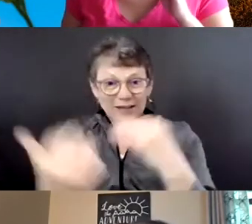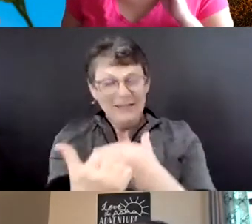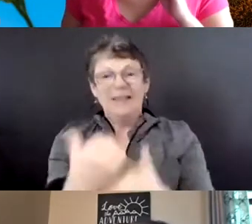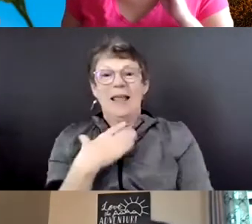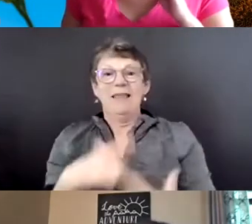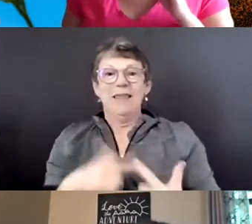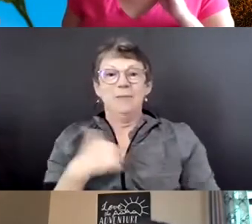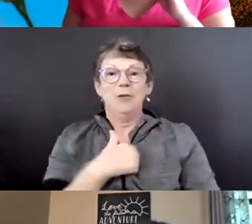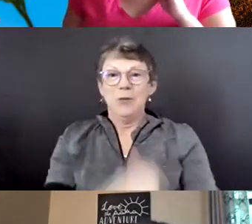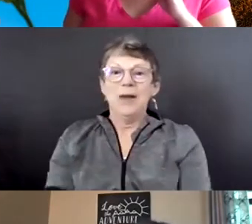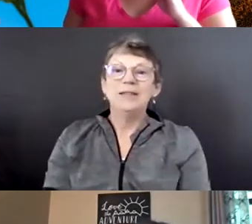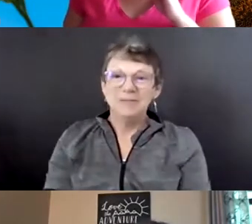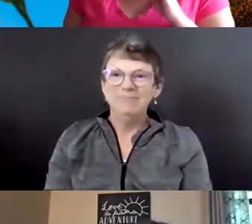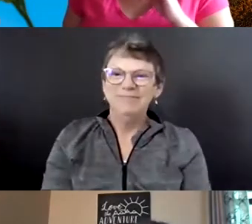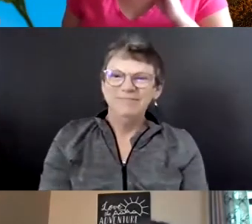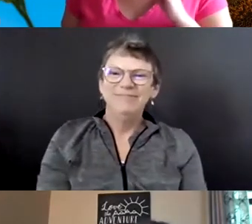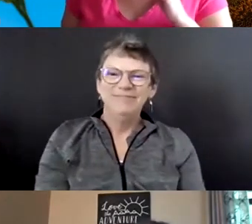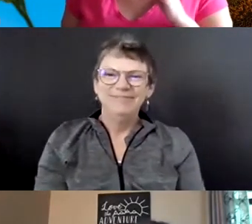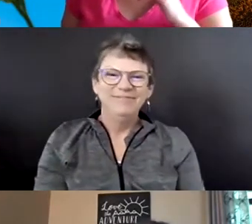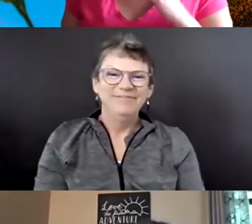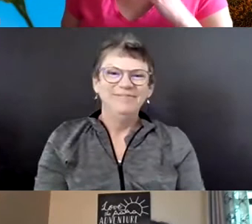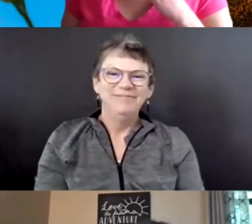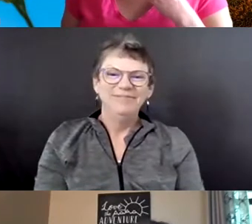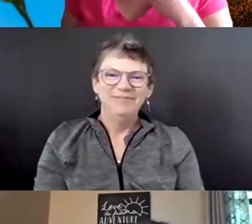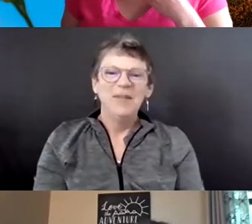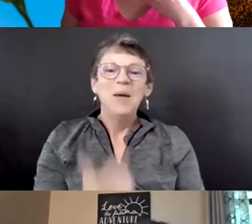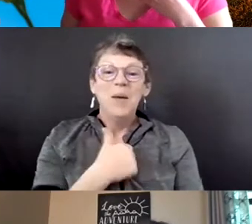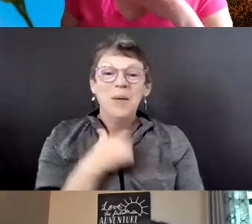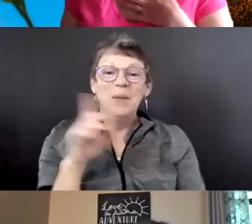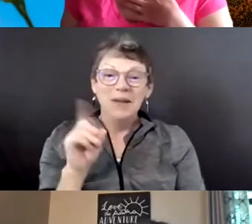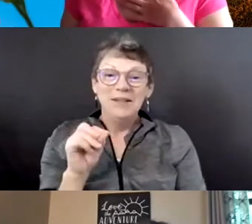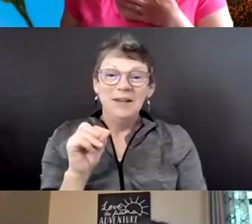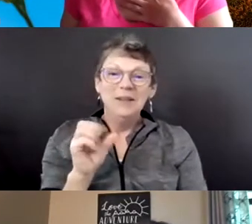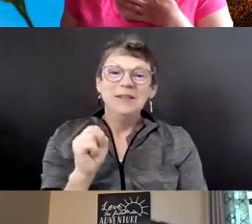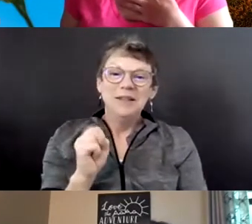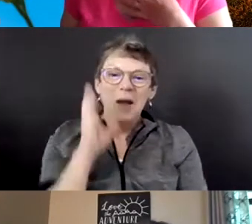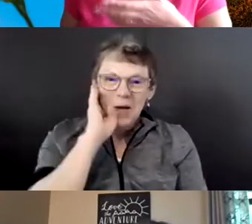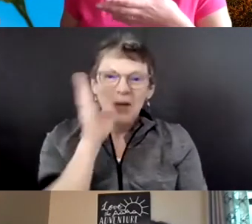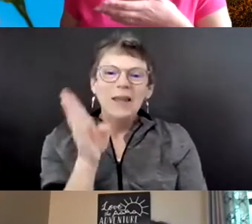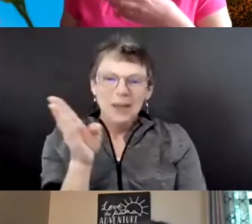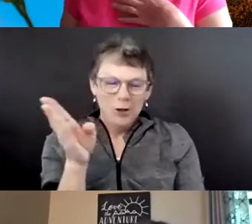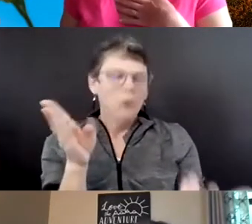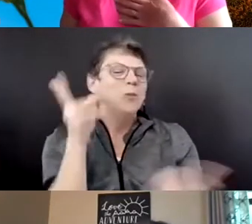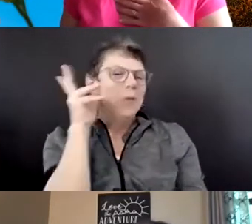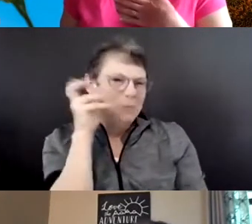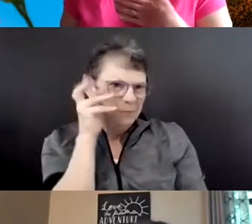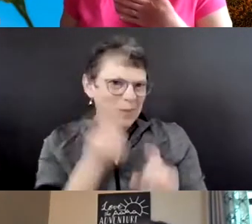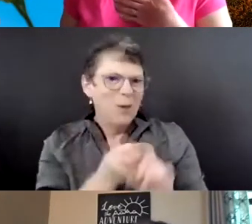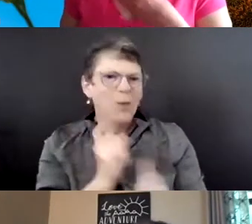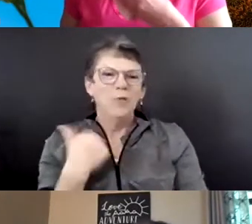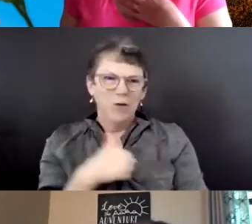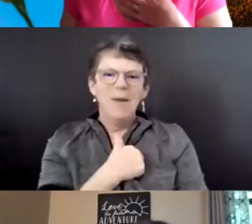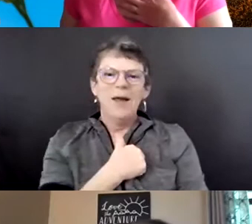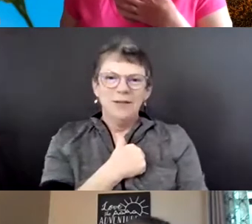We definitely do. So you'll definitely be hearing from us on some of the ideas that we have that we think could help the workforce